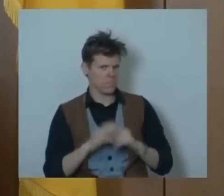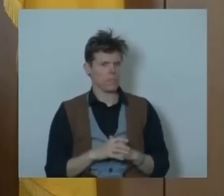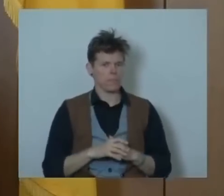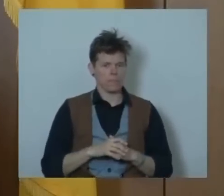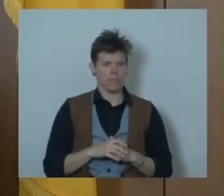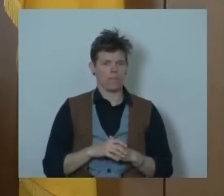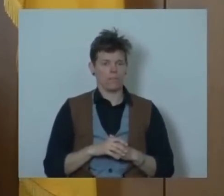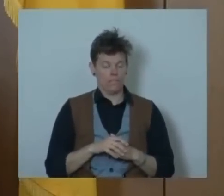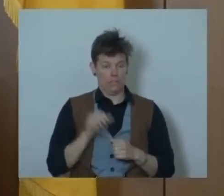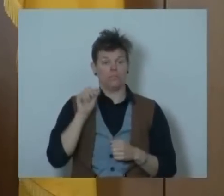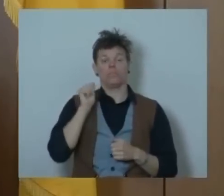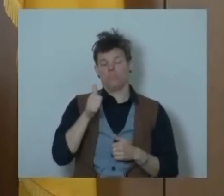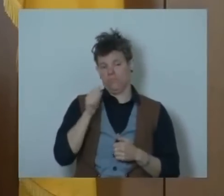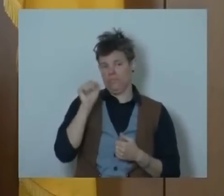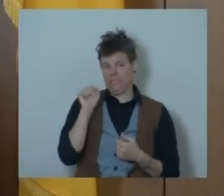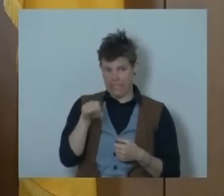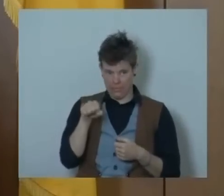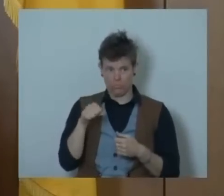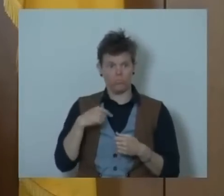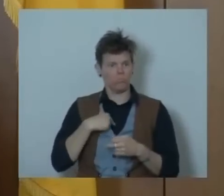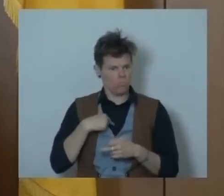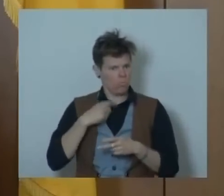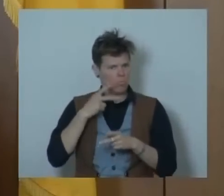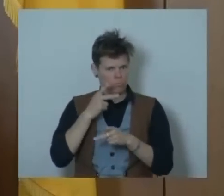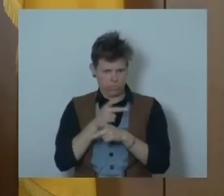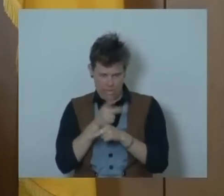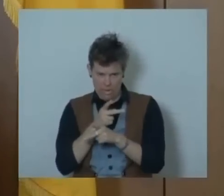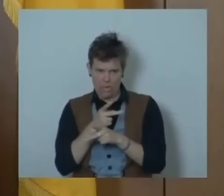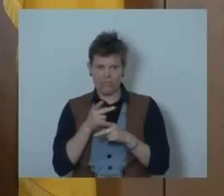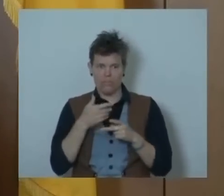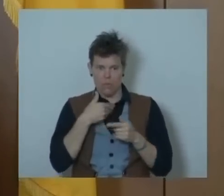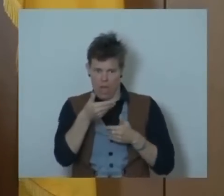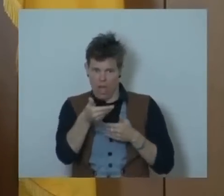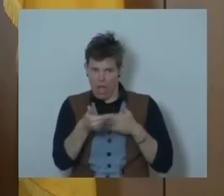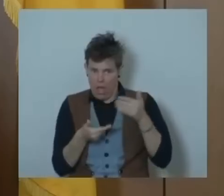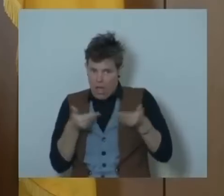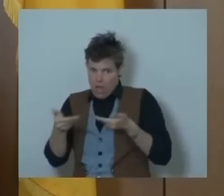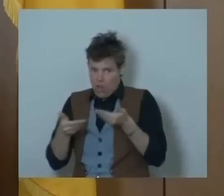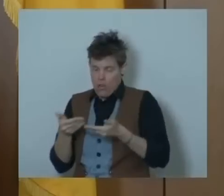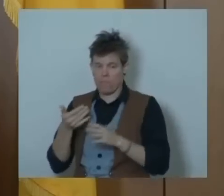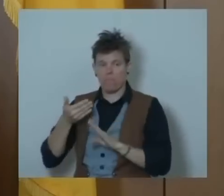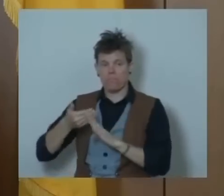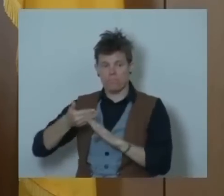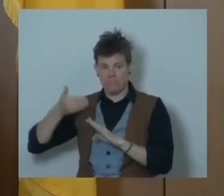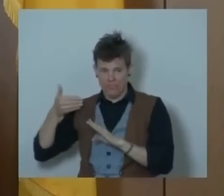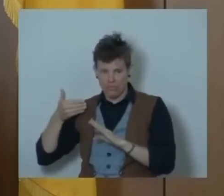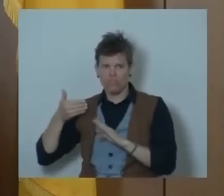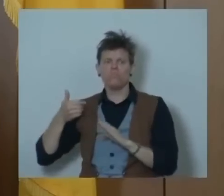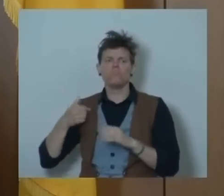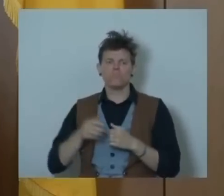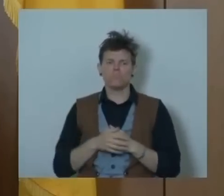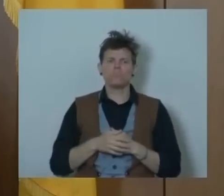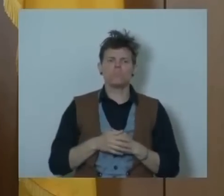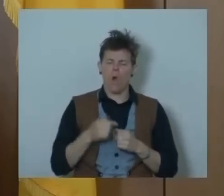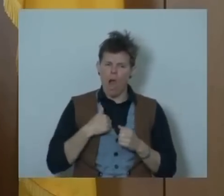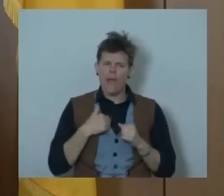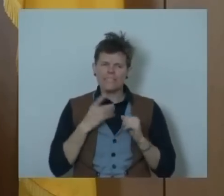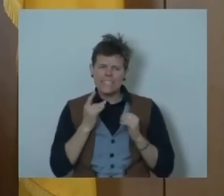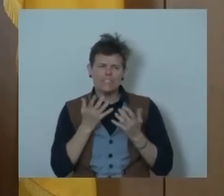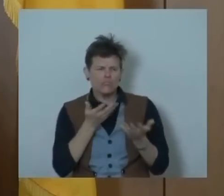careful about hiring on the front end. I mean, I kept talking to New Mexicans that we were starting to look at